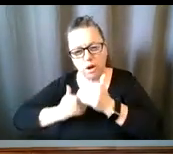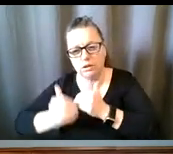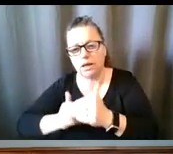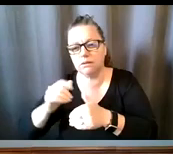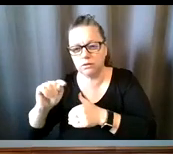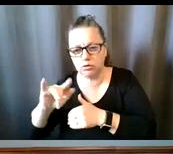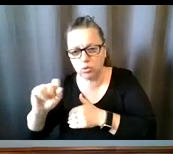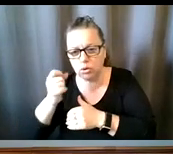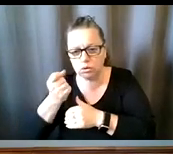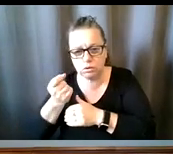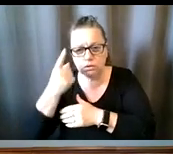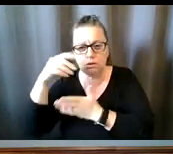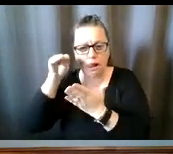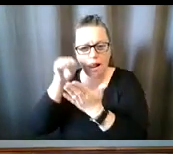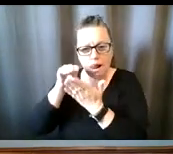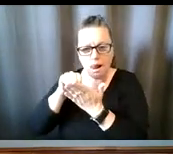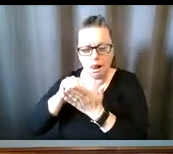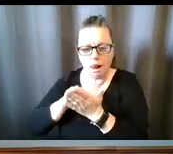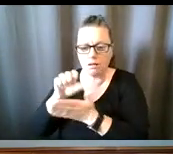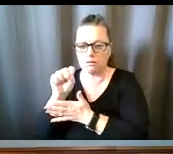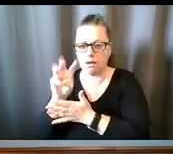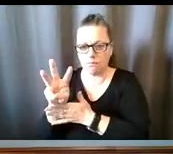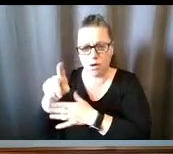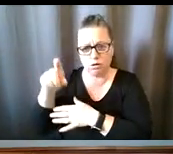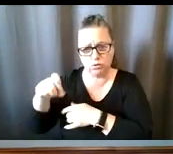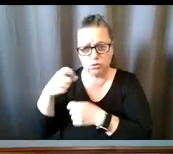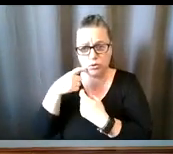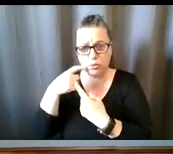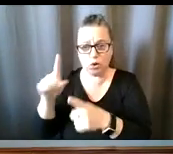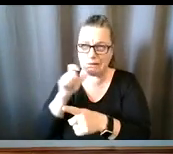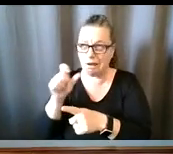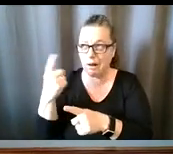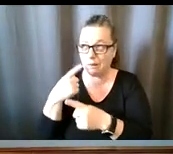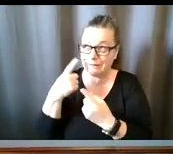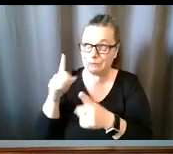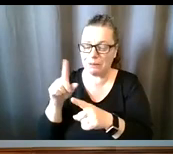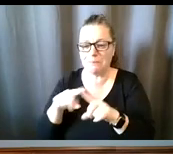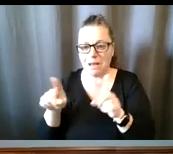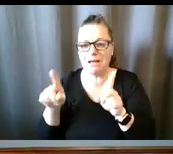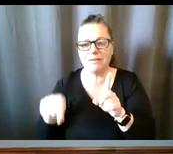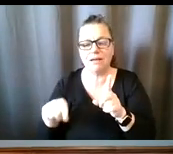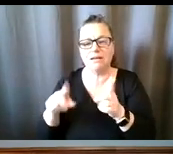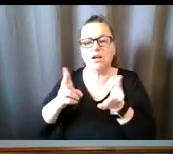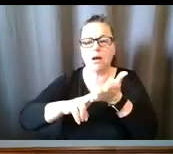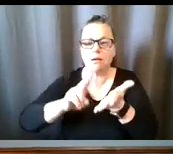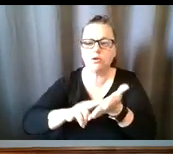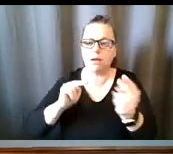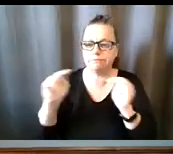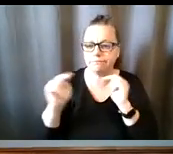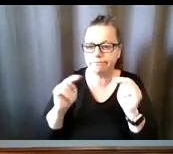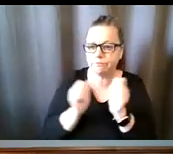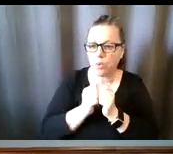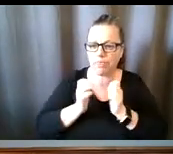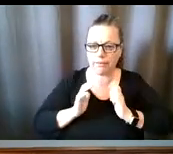the comprehensive documentation about how software was supposed to work. Not that it always worked that way. It was about the contract negotiation with the client, and it